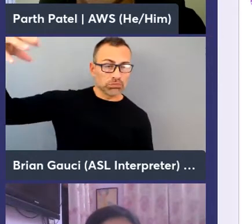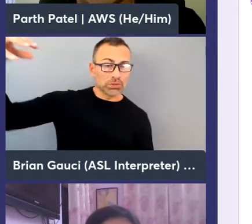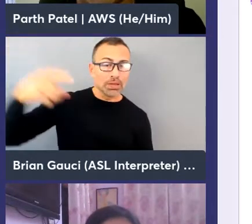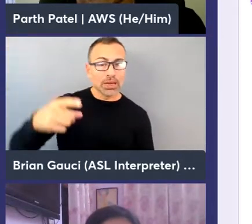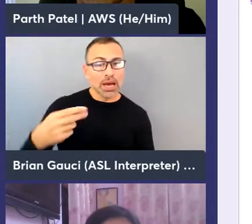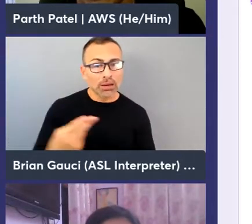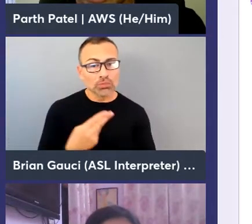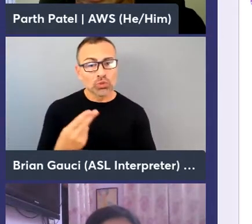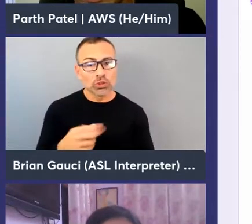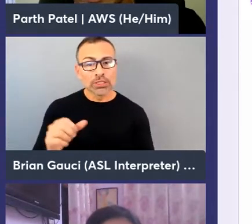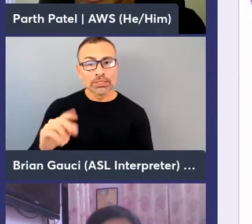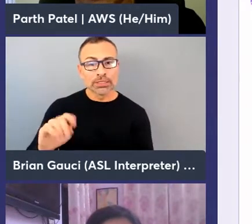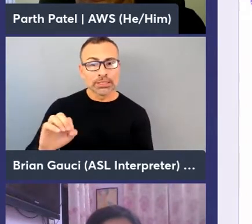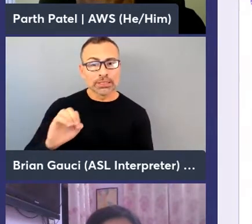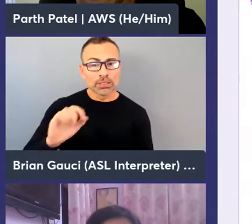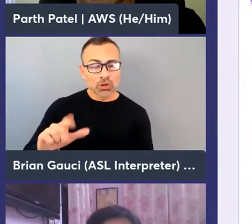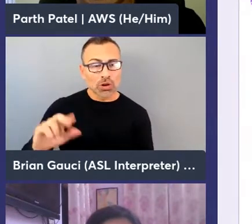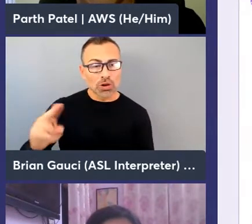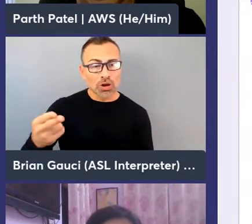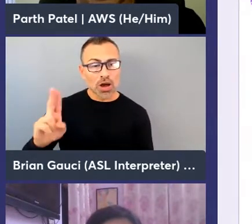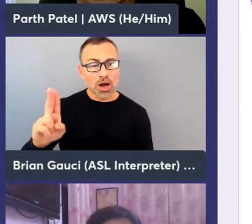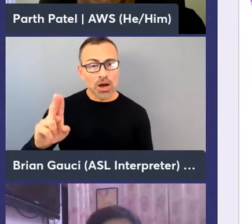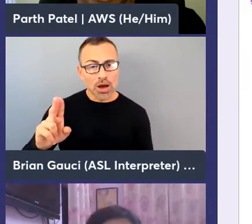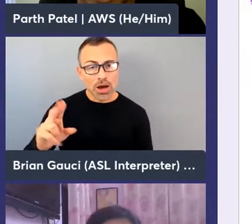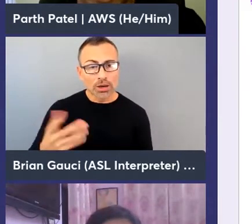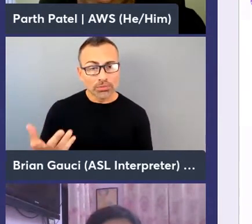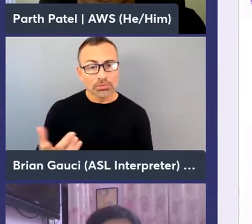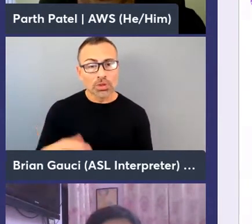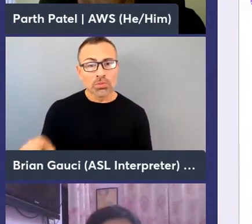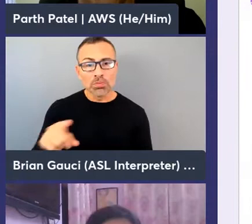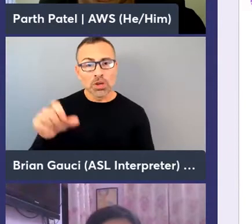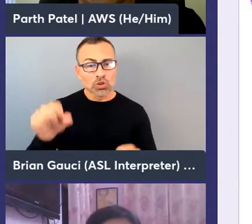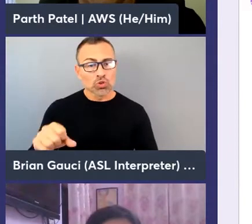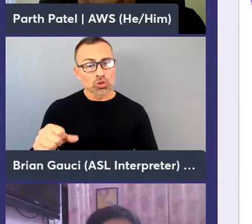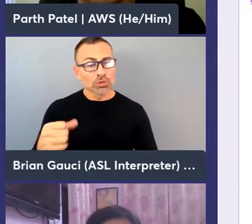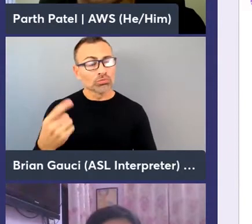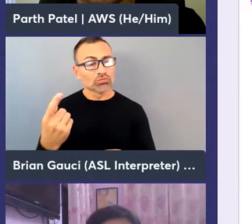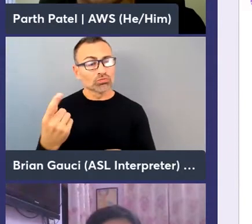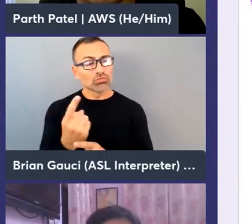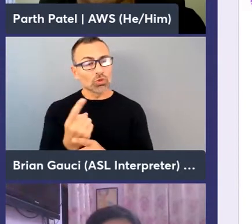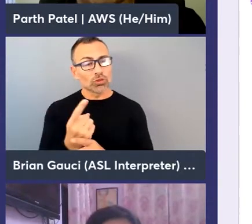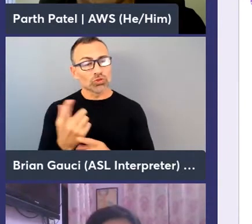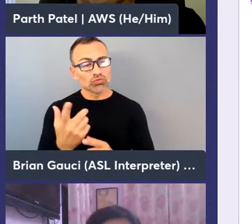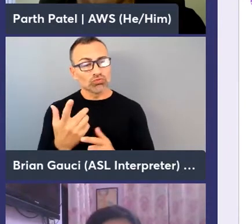You can also directly access from S3 bucket, and I'll show you how.